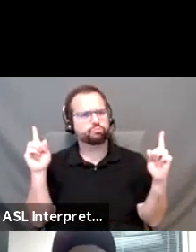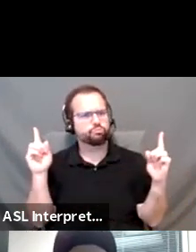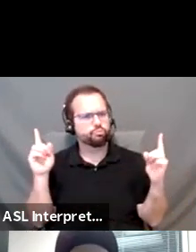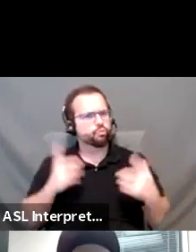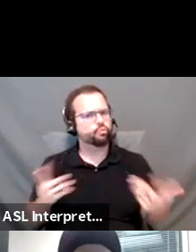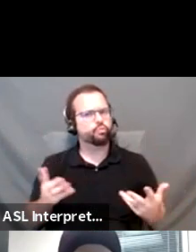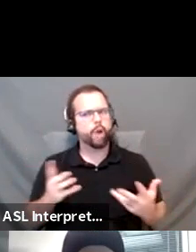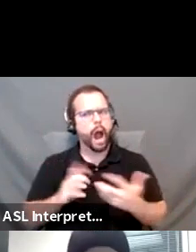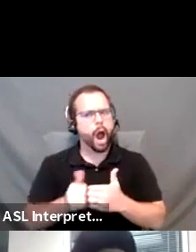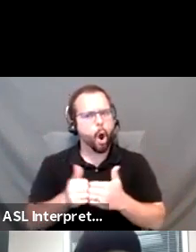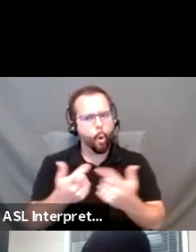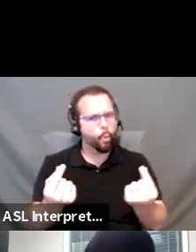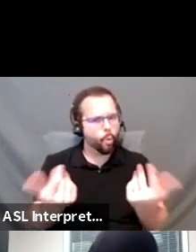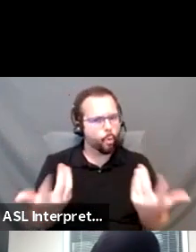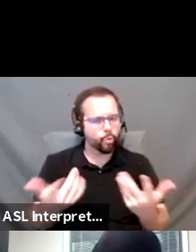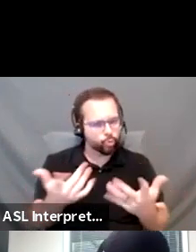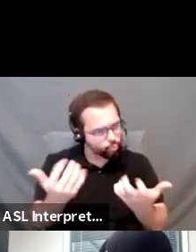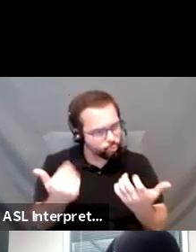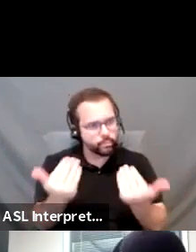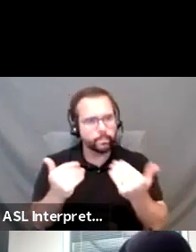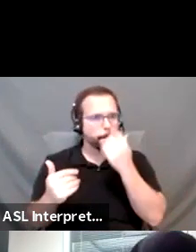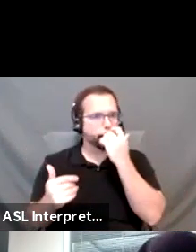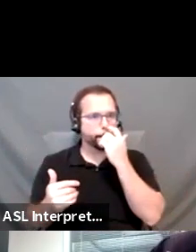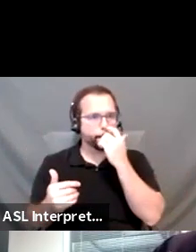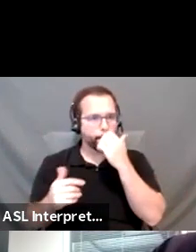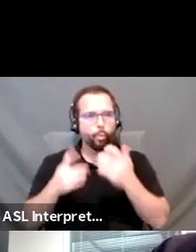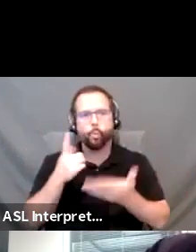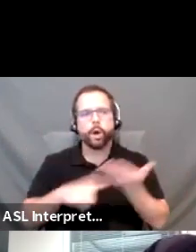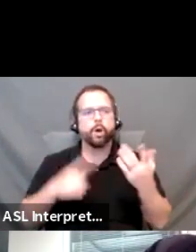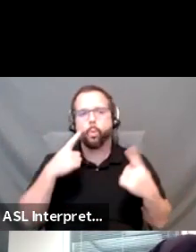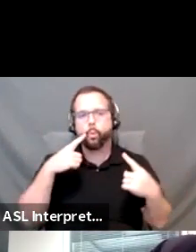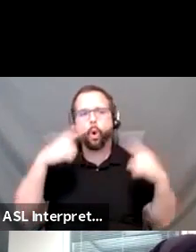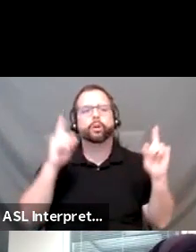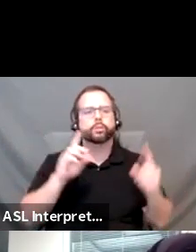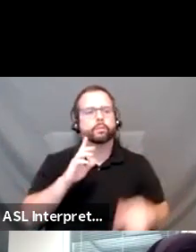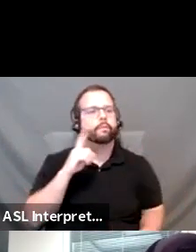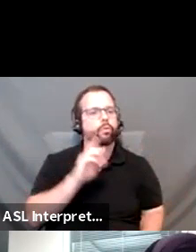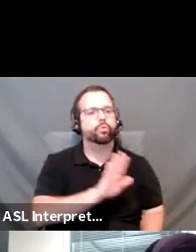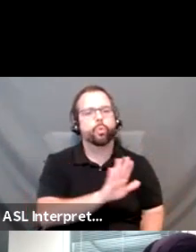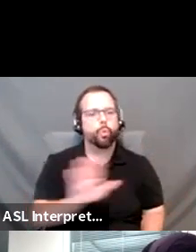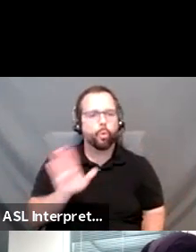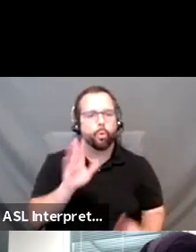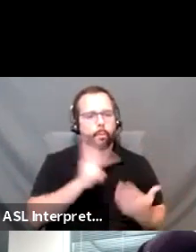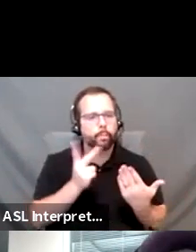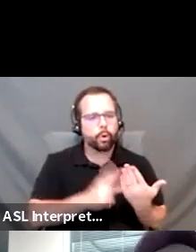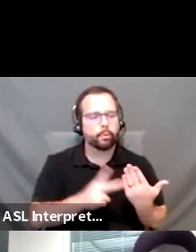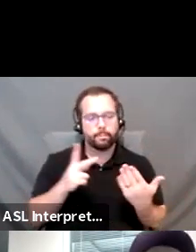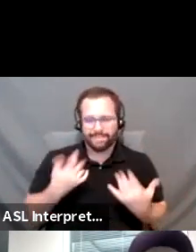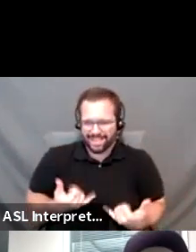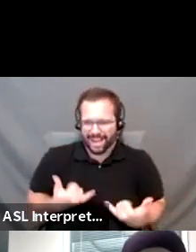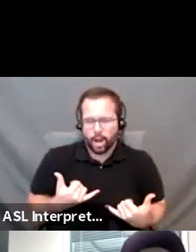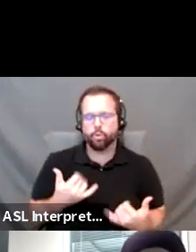to share on here. So what's working for you all as far as your programming right now and in the last year?